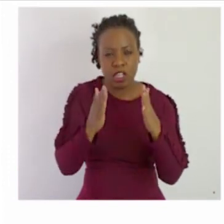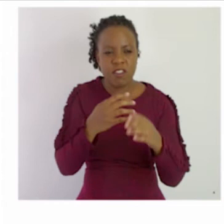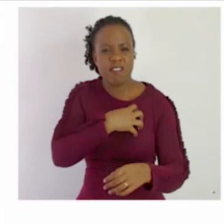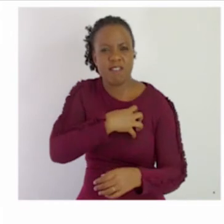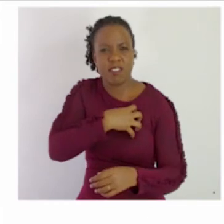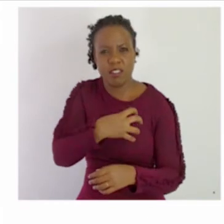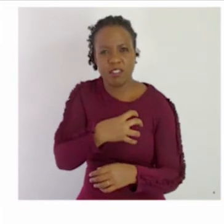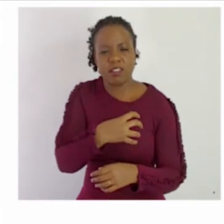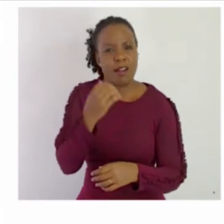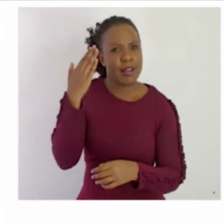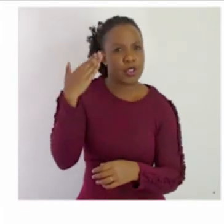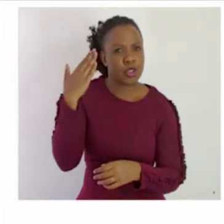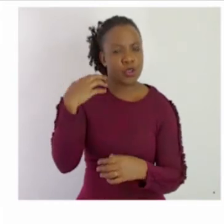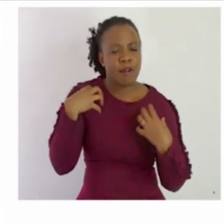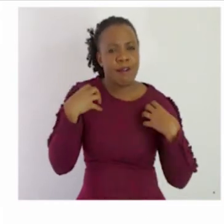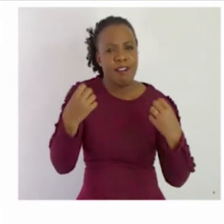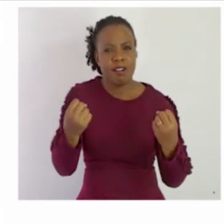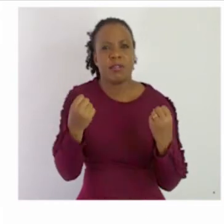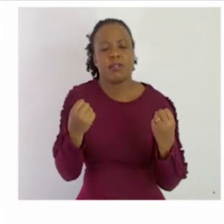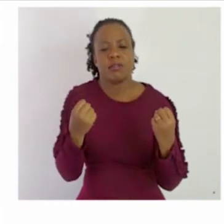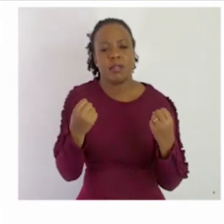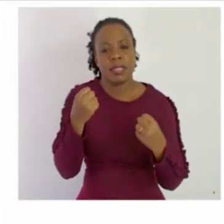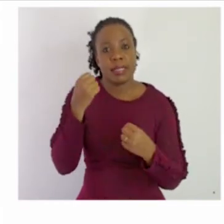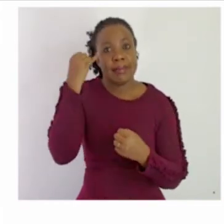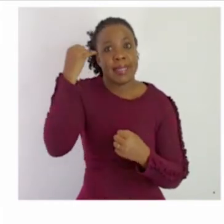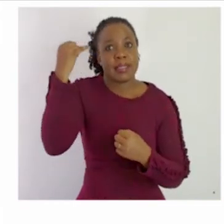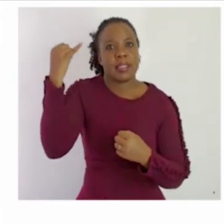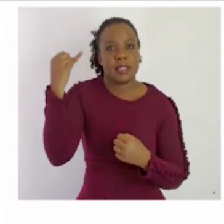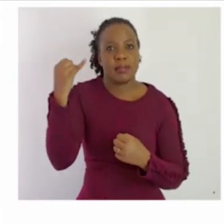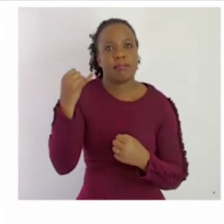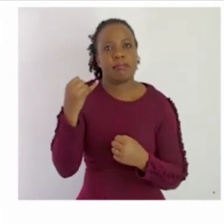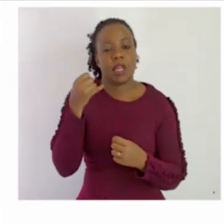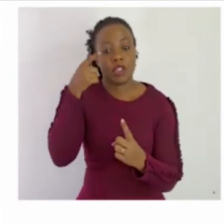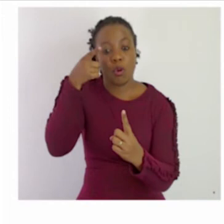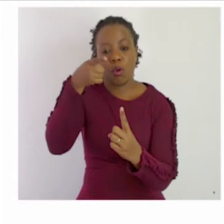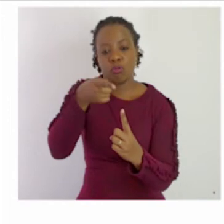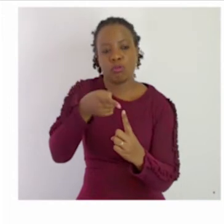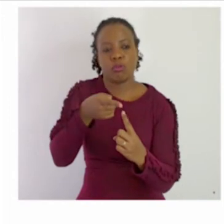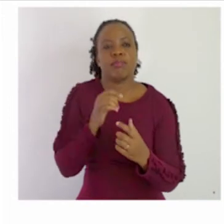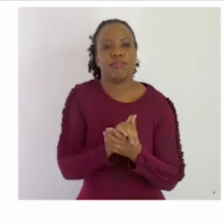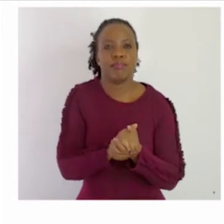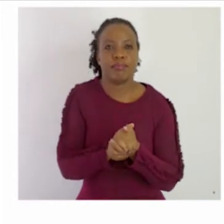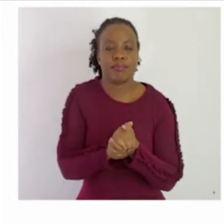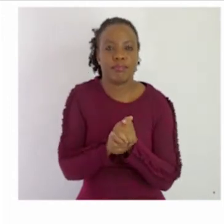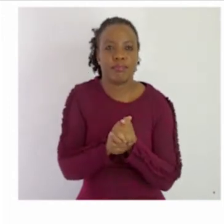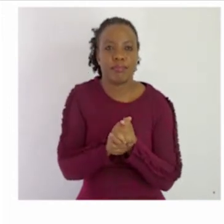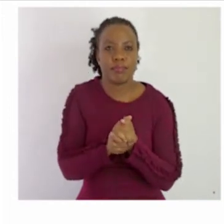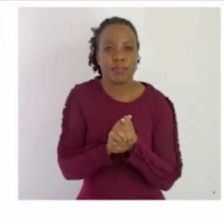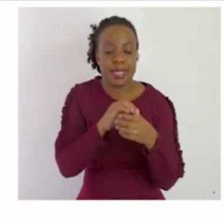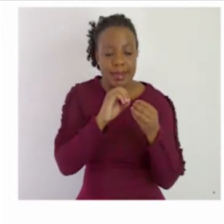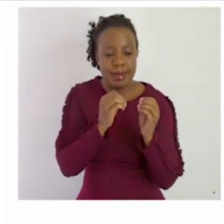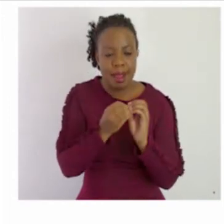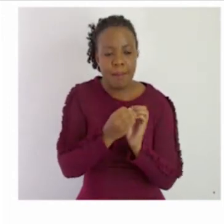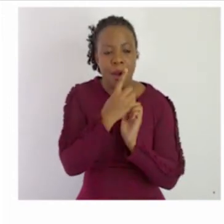jealousy, attitude, courage, imagination, and goals. Our number